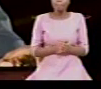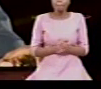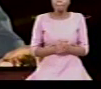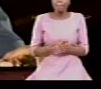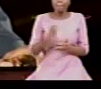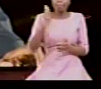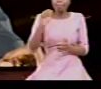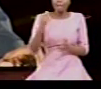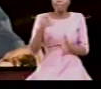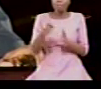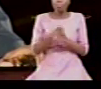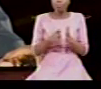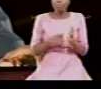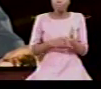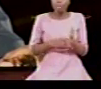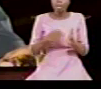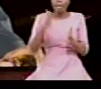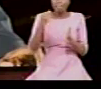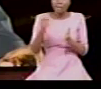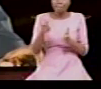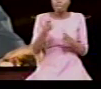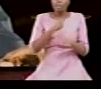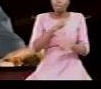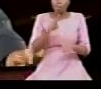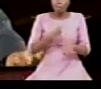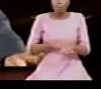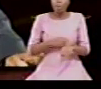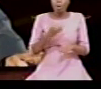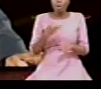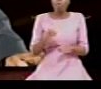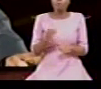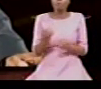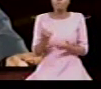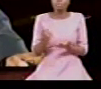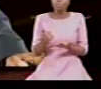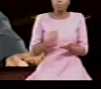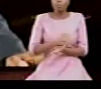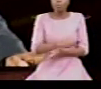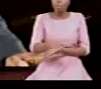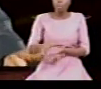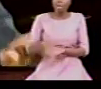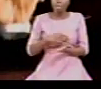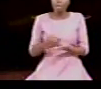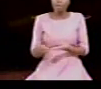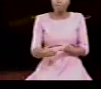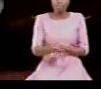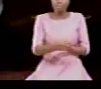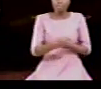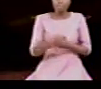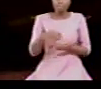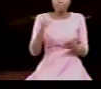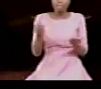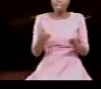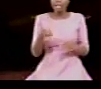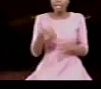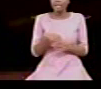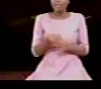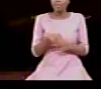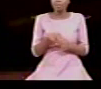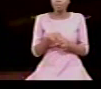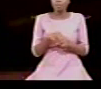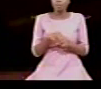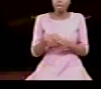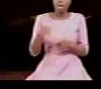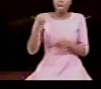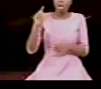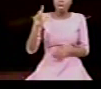by the rule, by the norm of sowing and reaping. Look at it here. In Luke